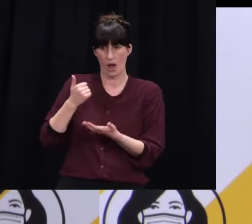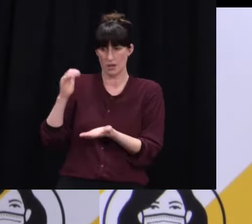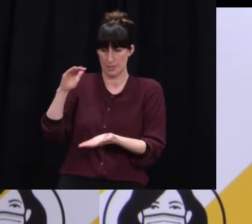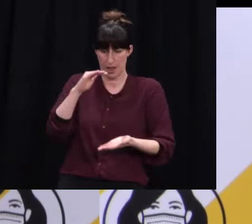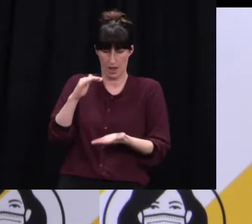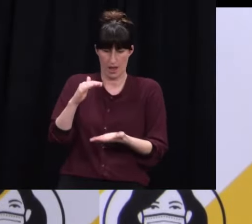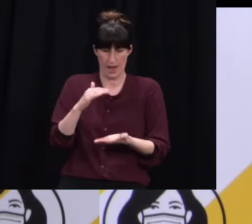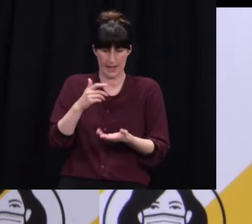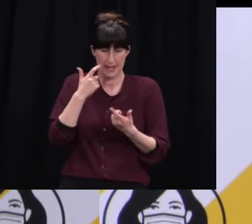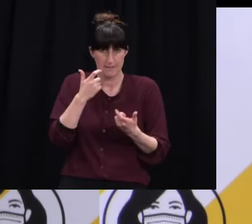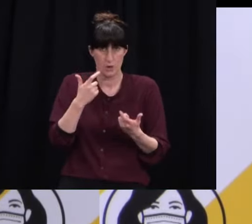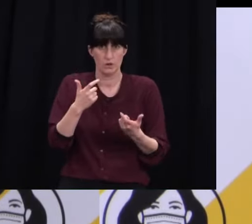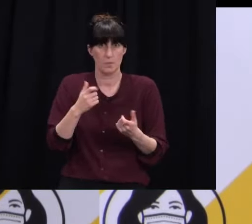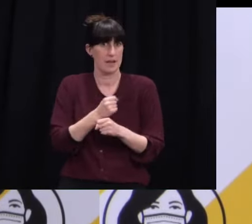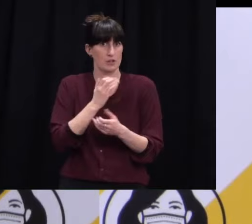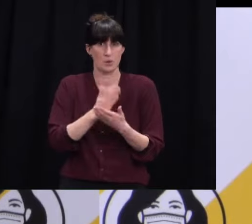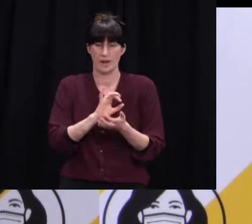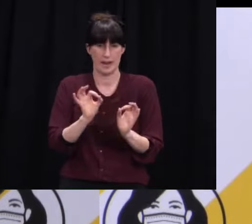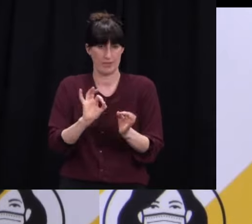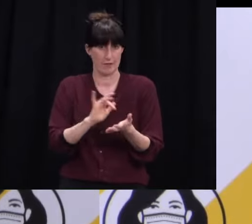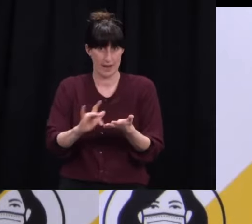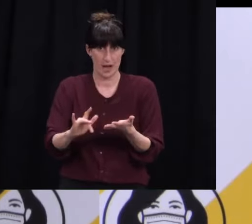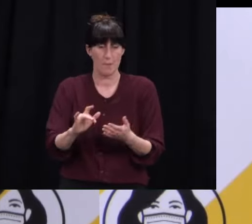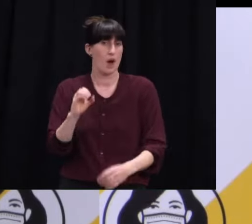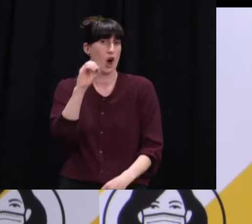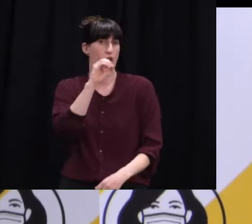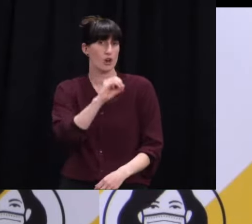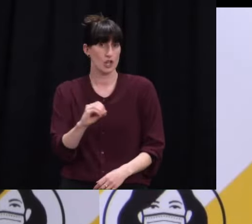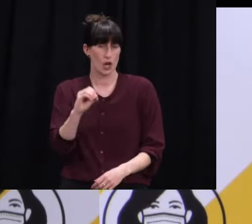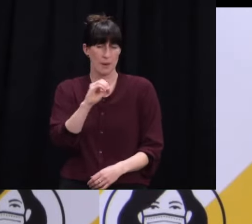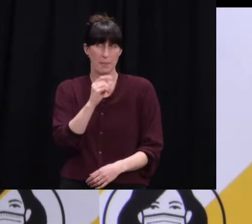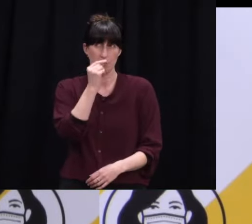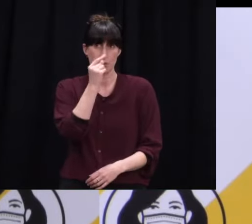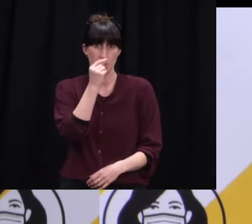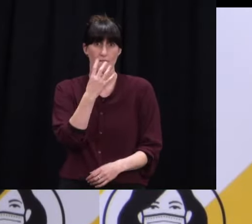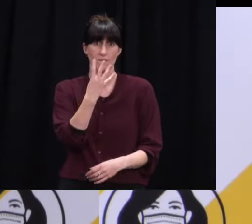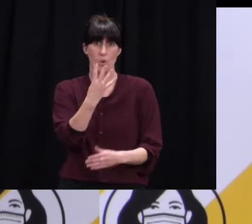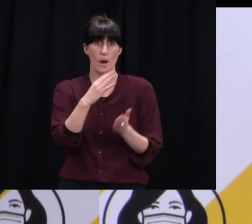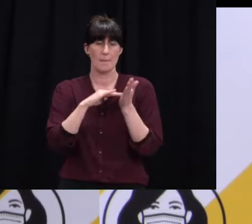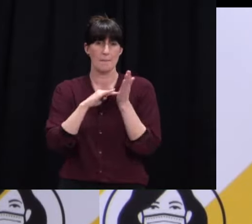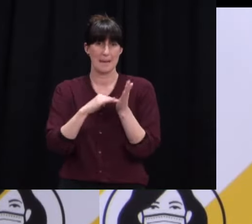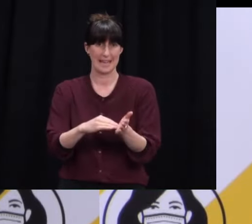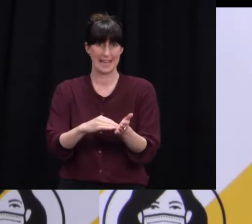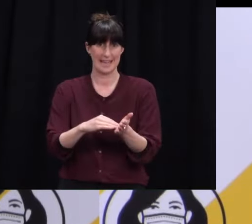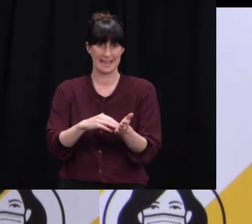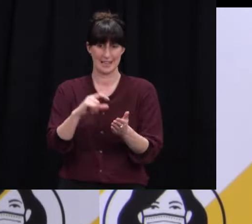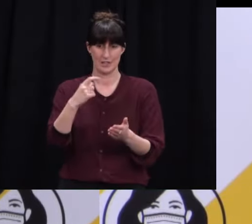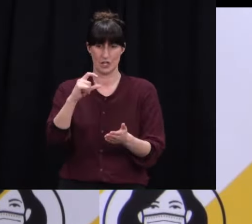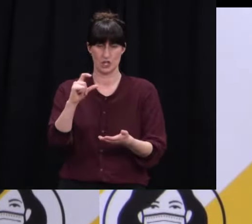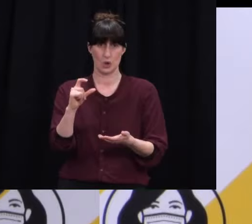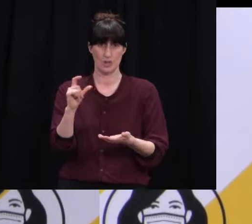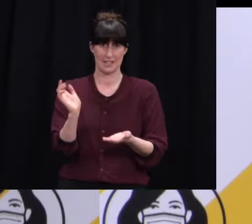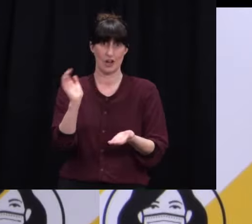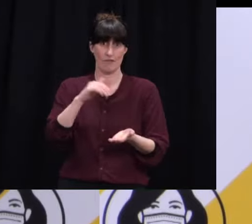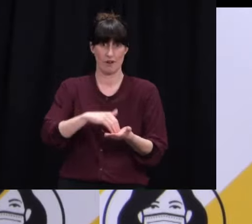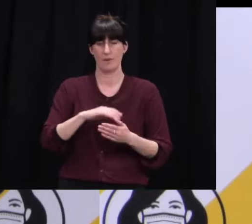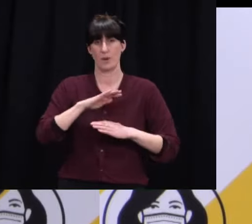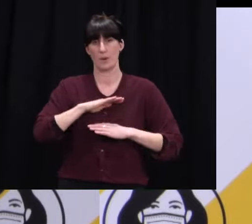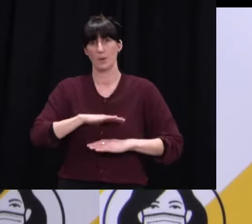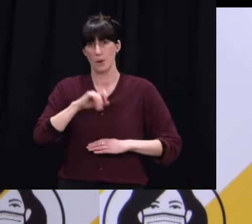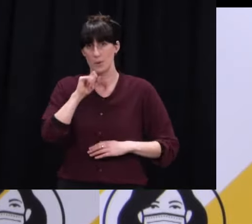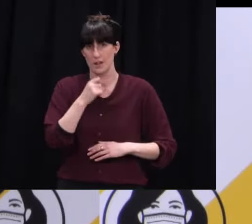October onwards, when we're expecting in the month of October potentially up to 4 million doses to arrive in October, we'll be fine. But we're